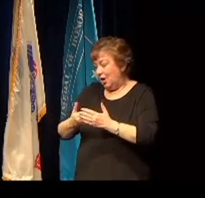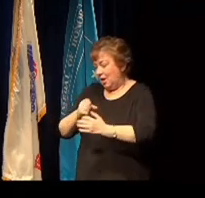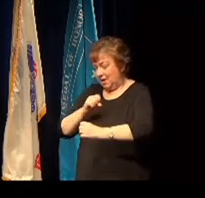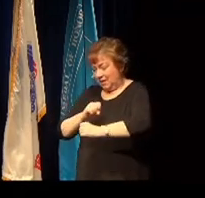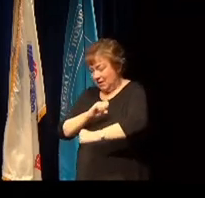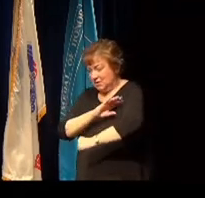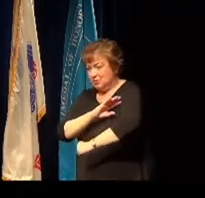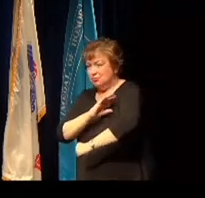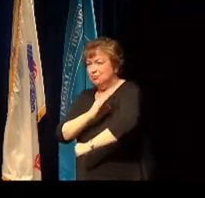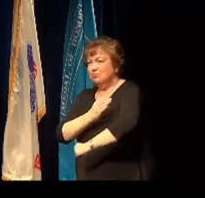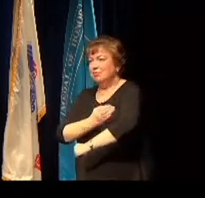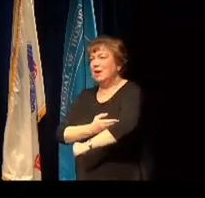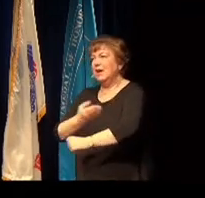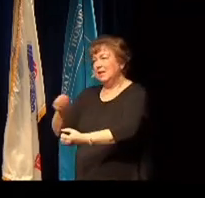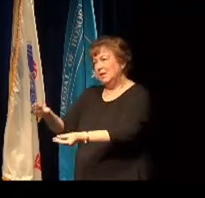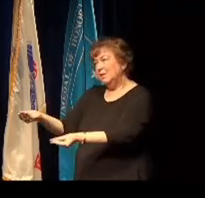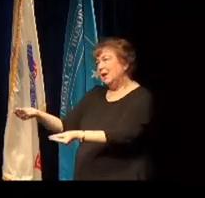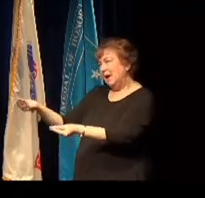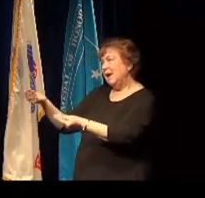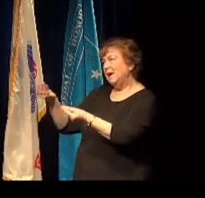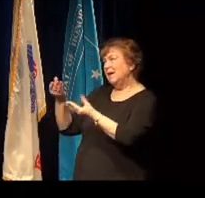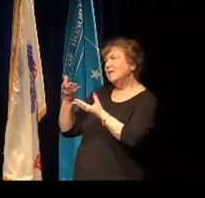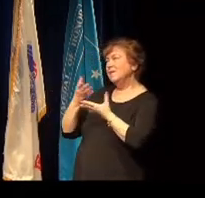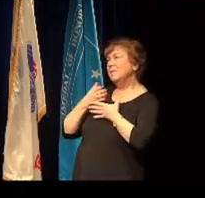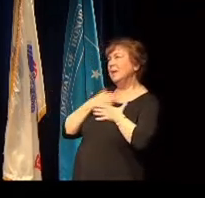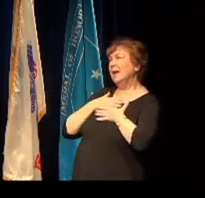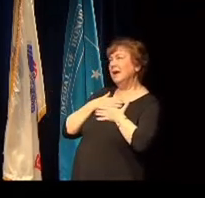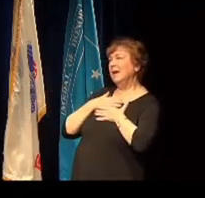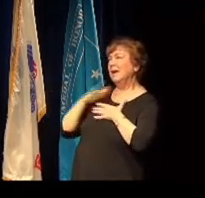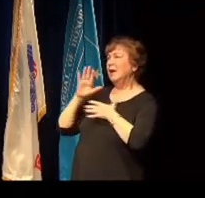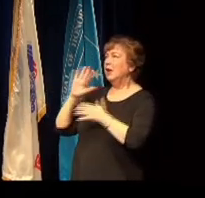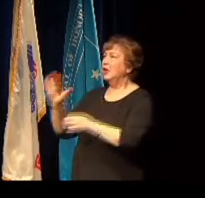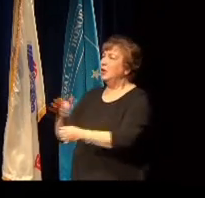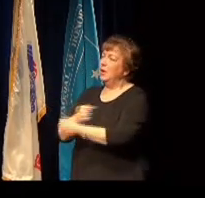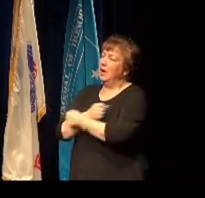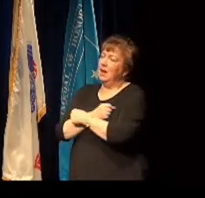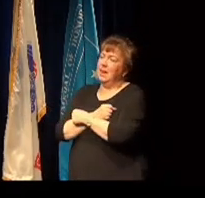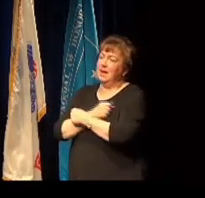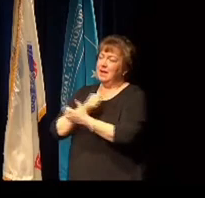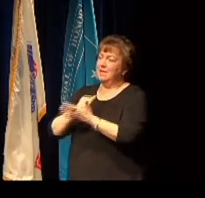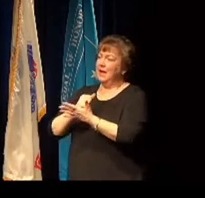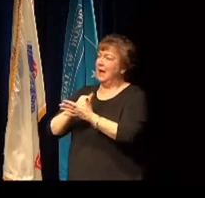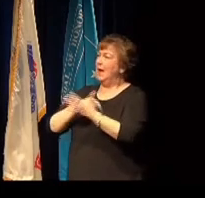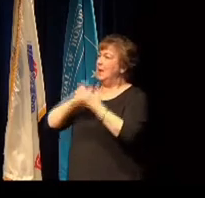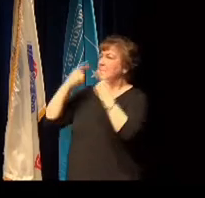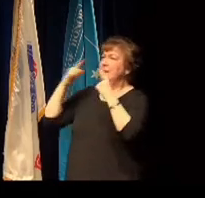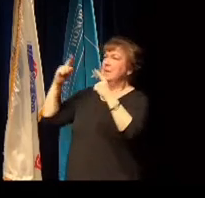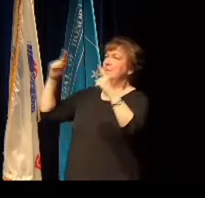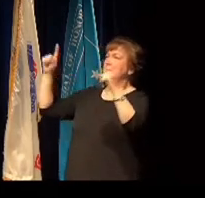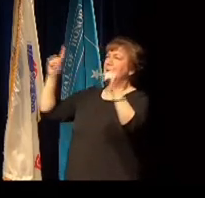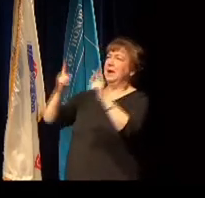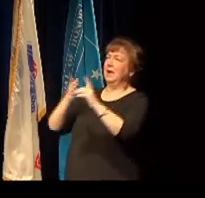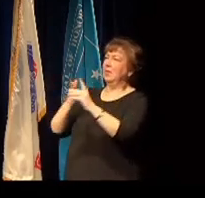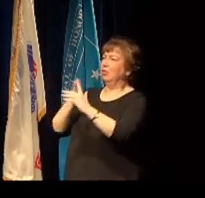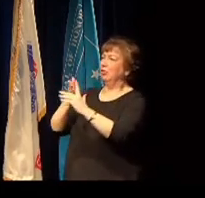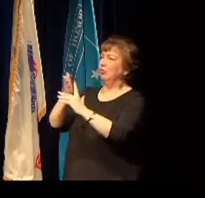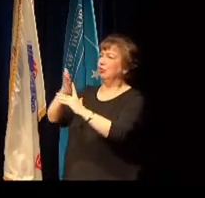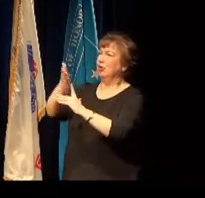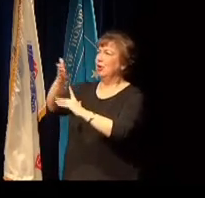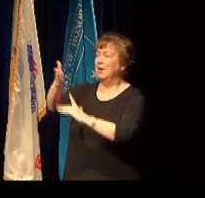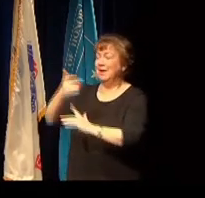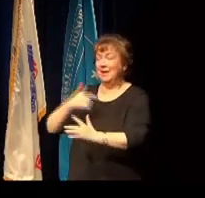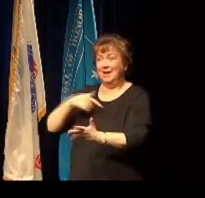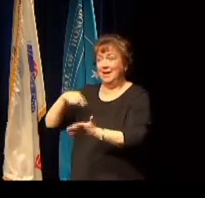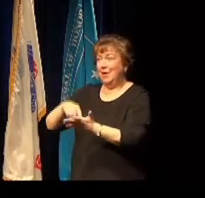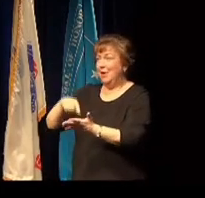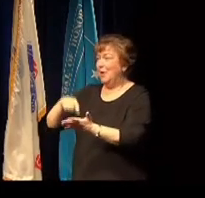to me. Your love made me make it through. Oh, I owe so